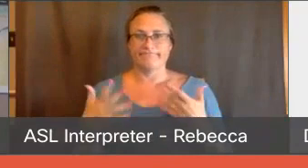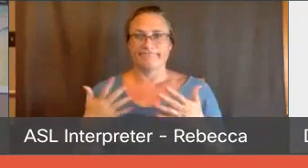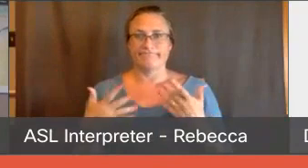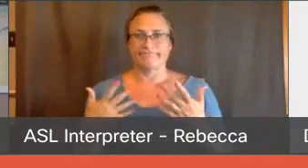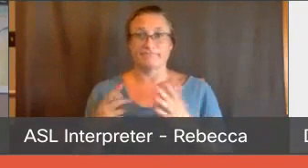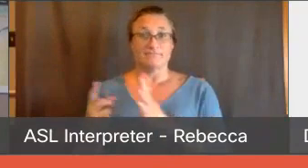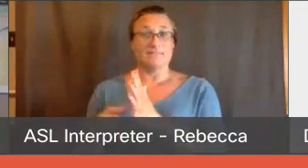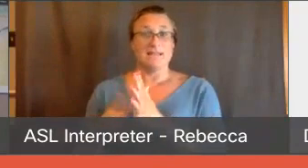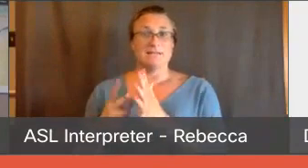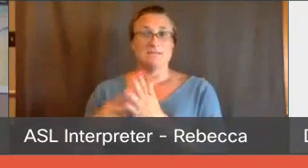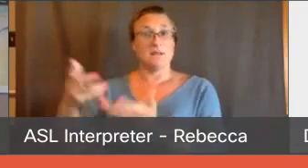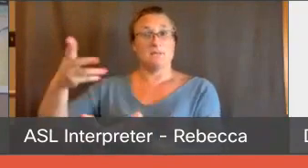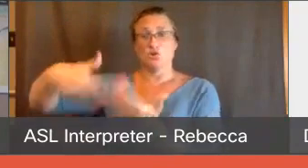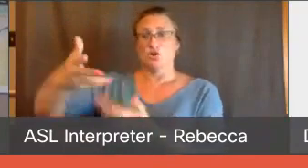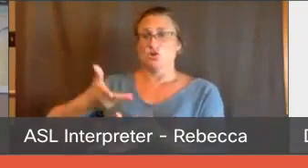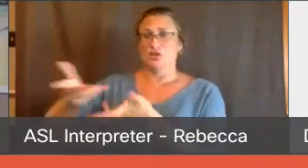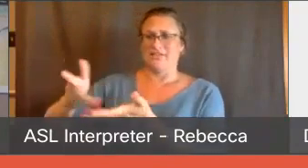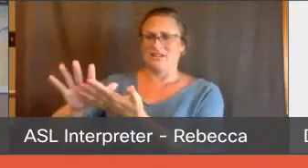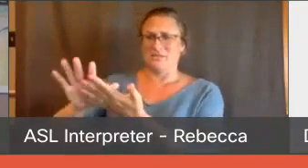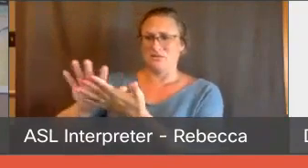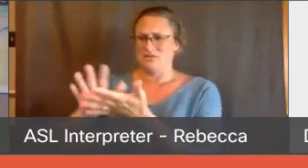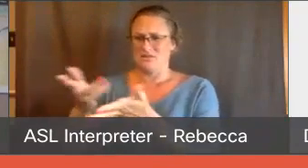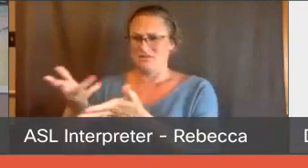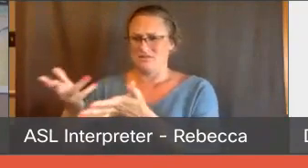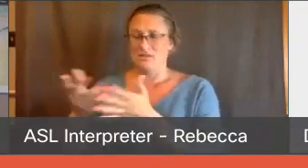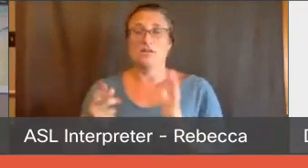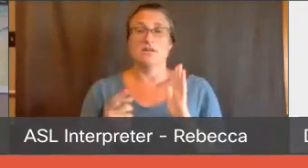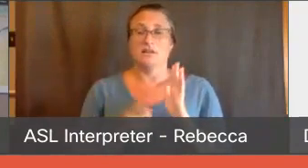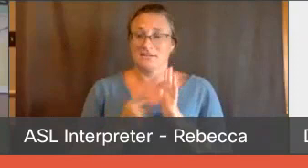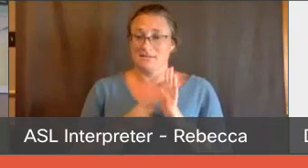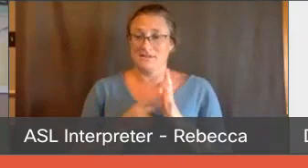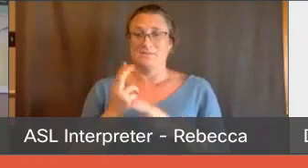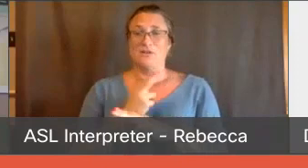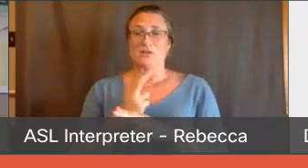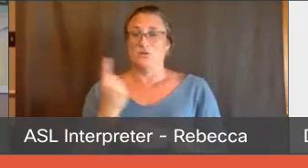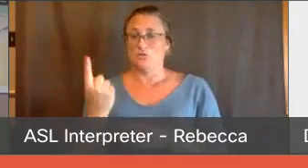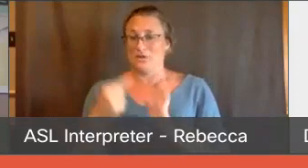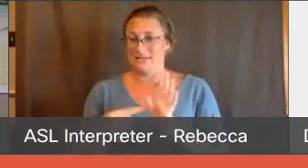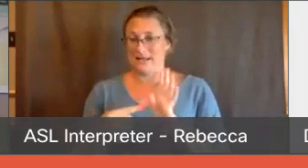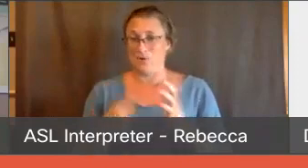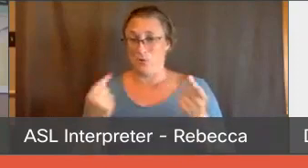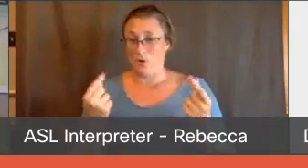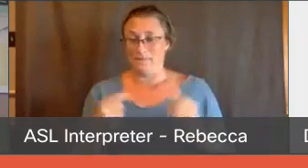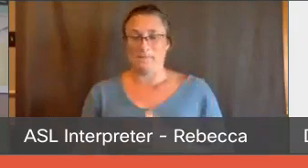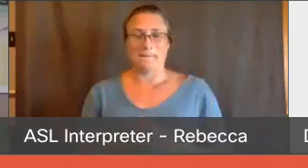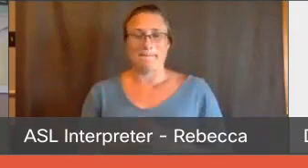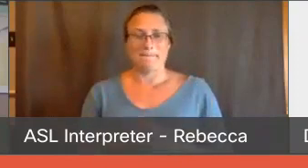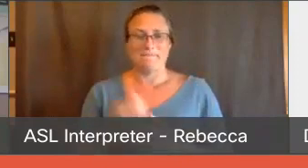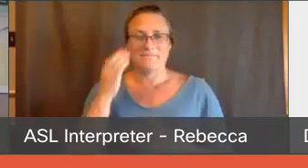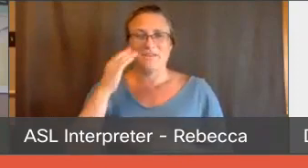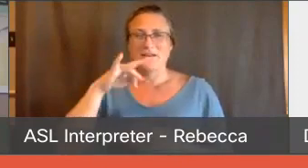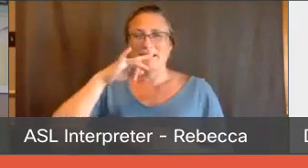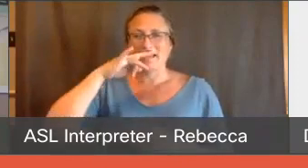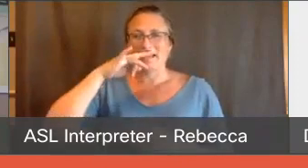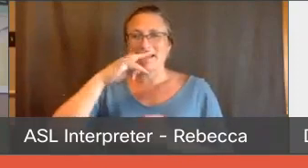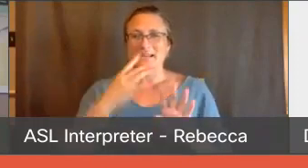ambiguous social interaction. The example they use a lot in trauma trainings is when kids line up for a fire drill